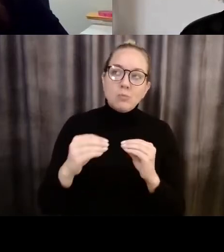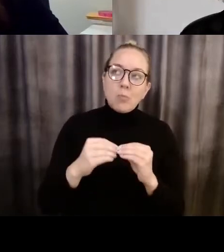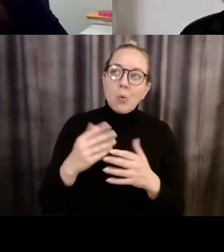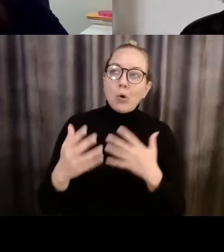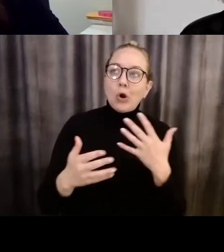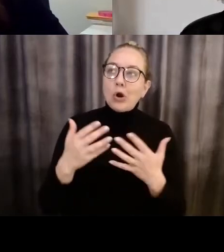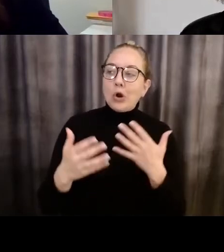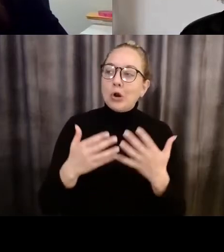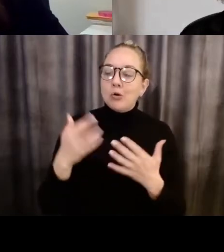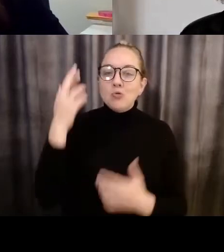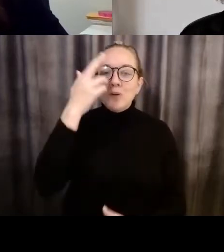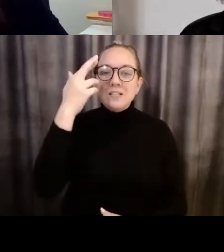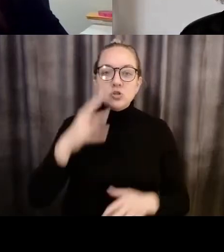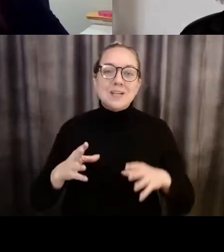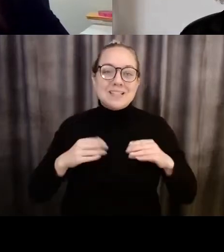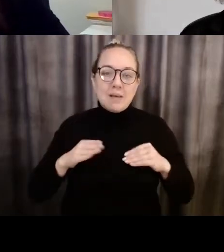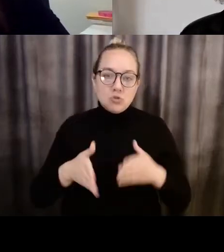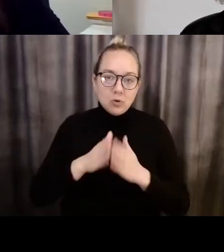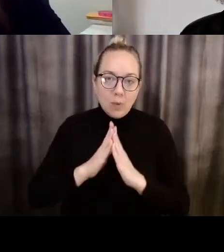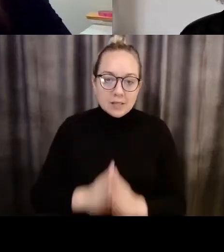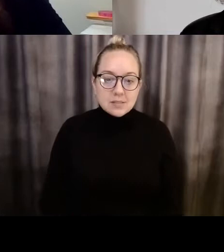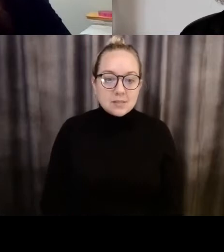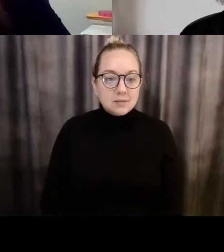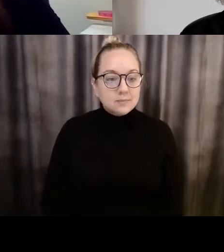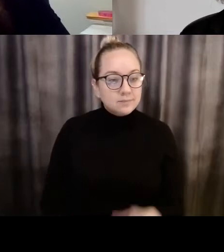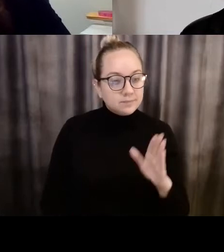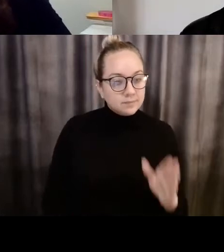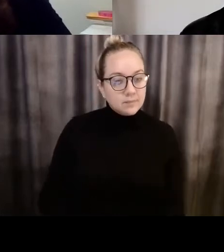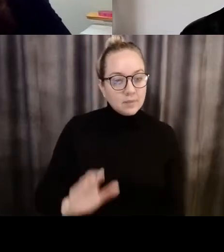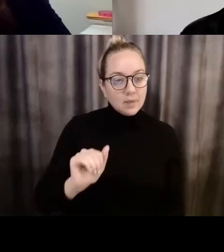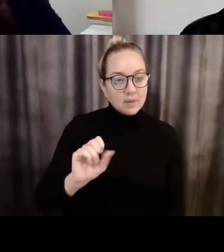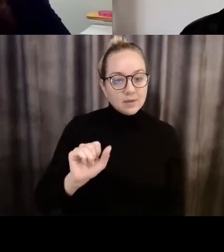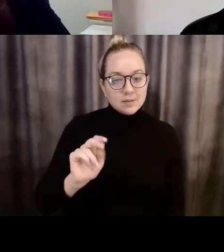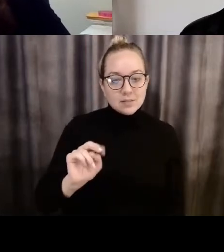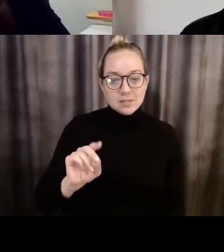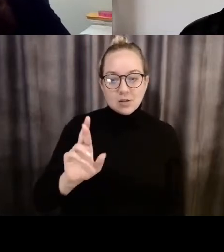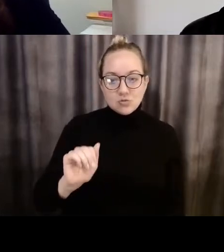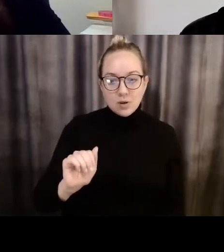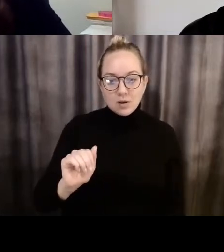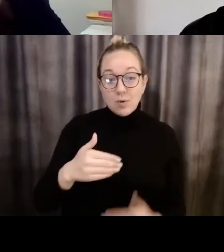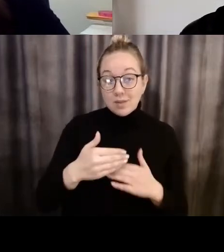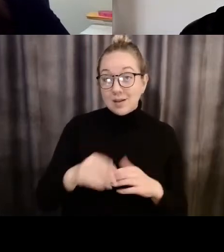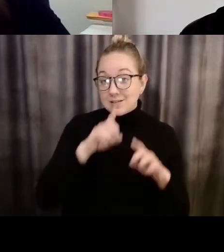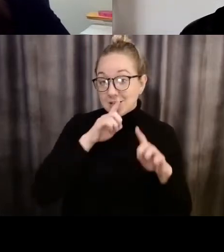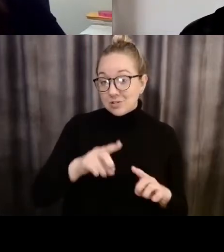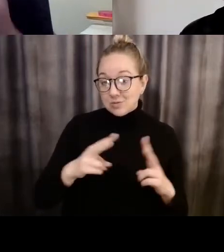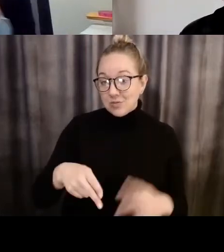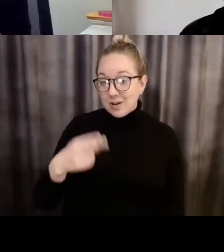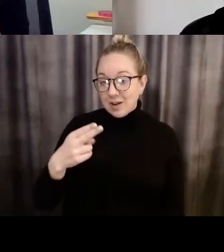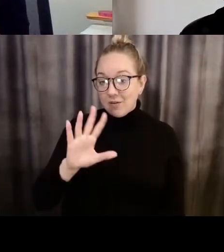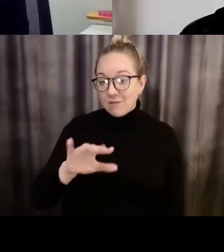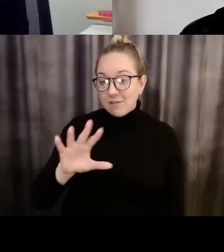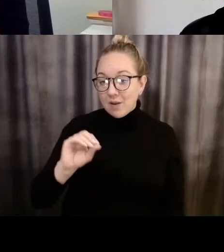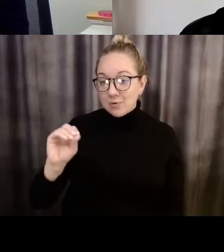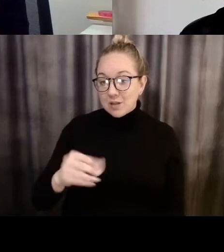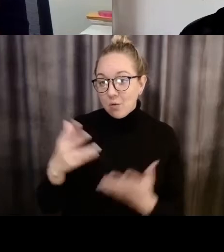Thank you. Well, the next the next answer that was high, that was 55%, was